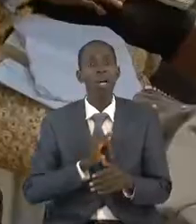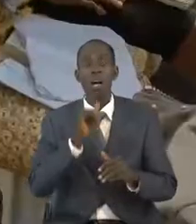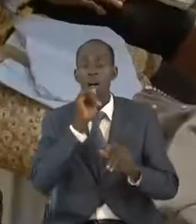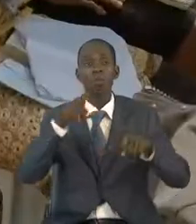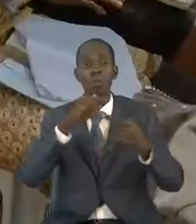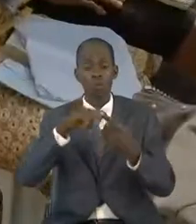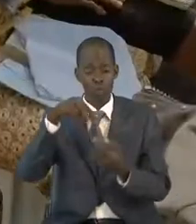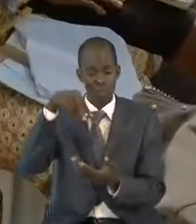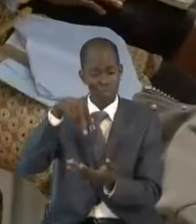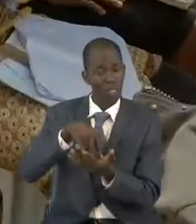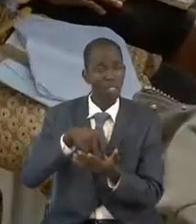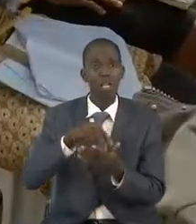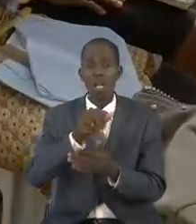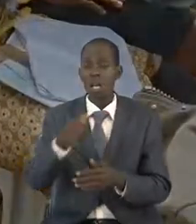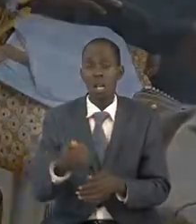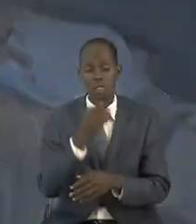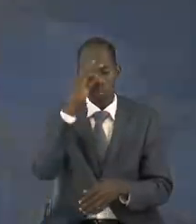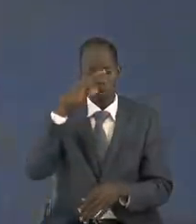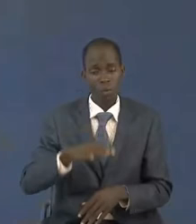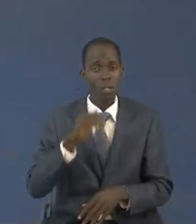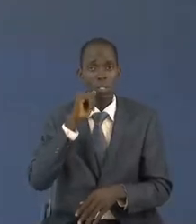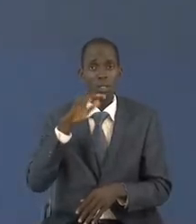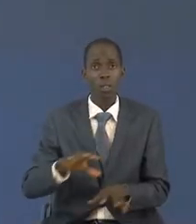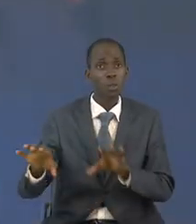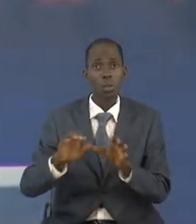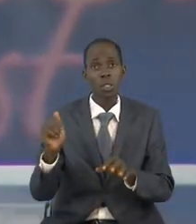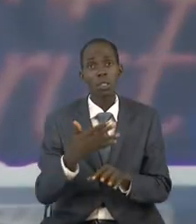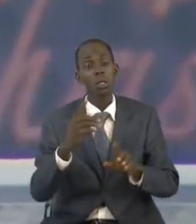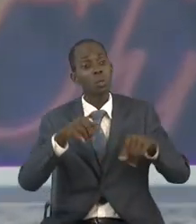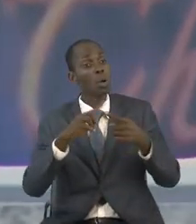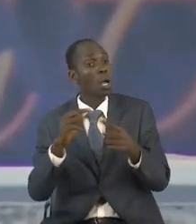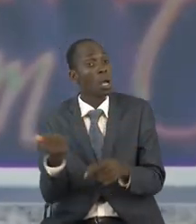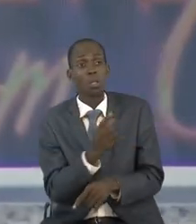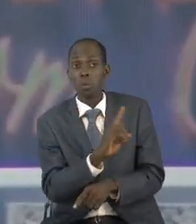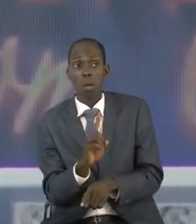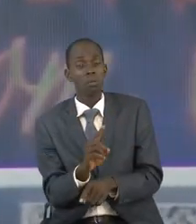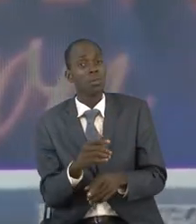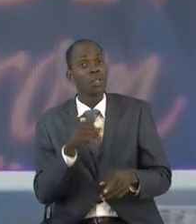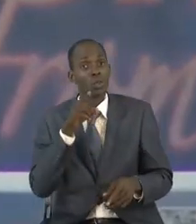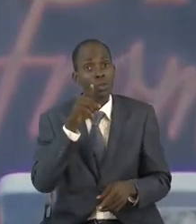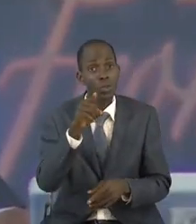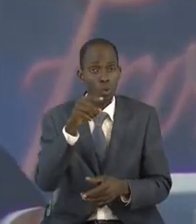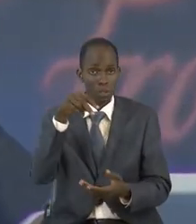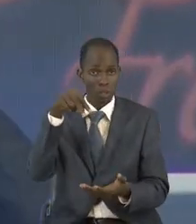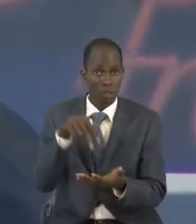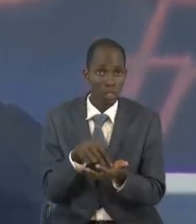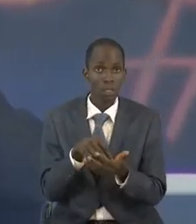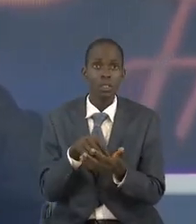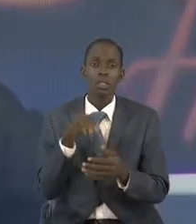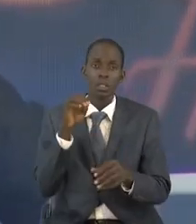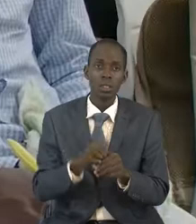Any boy, any girl may do anything and go anywhere. You stand in your life